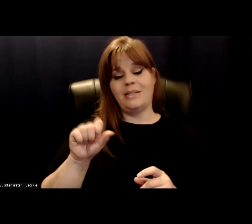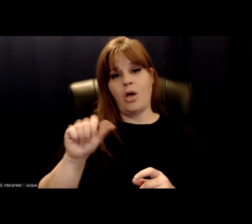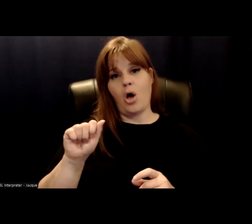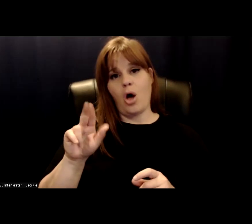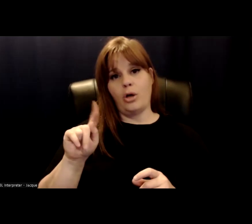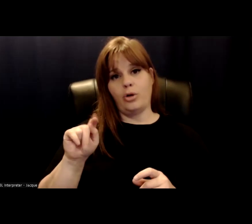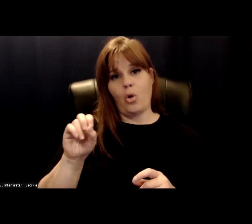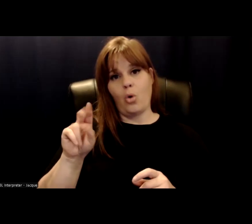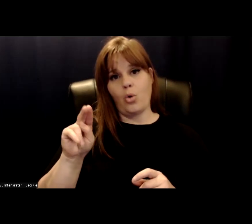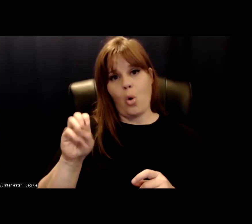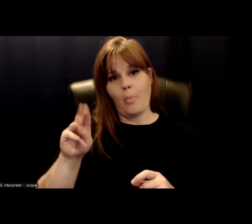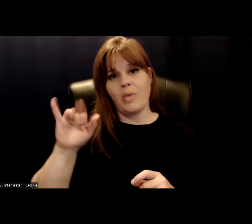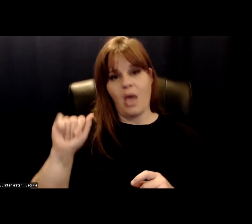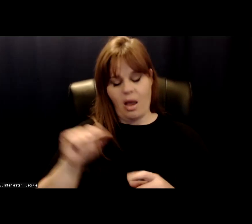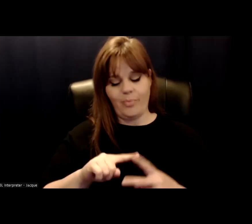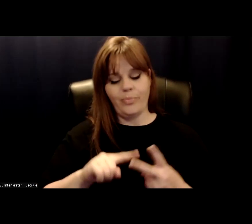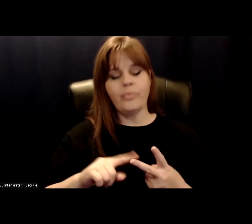for daily now for almost